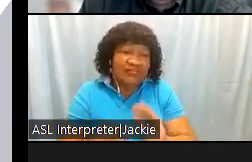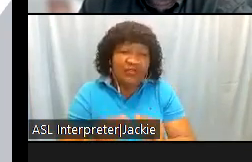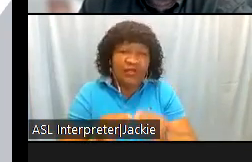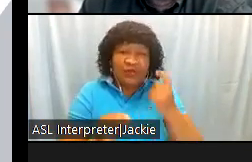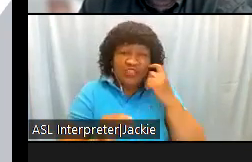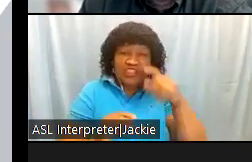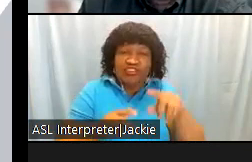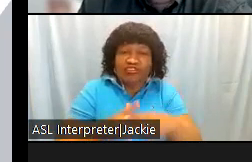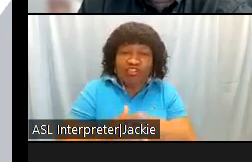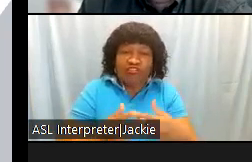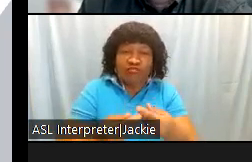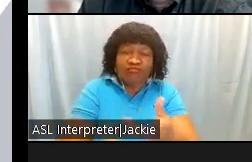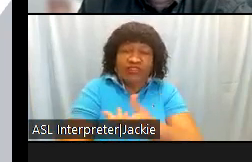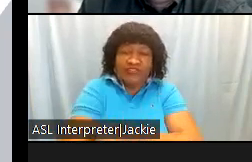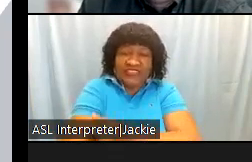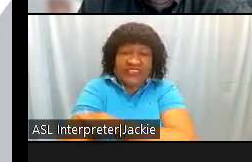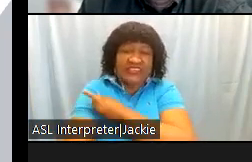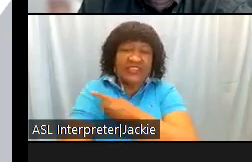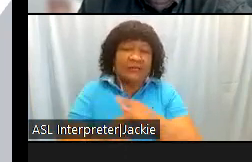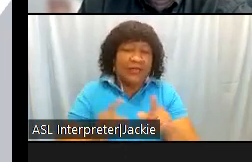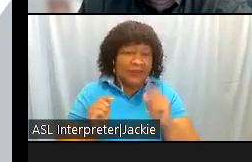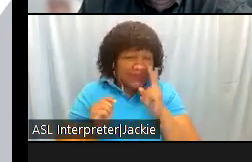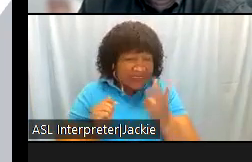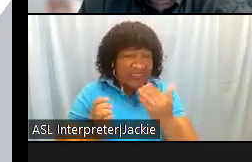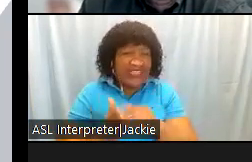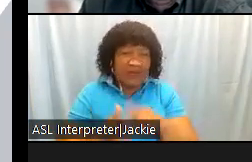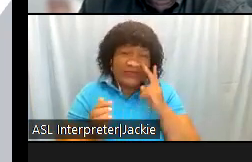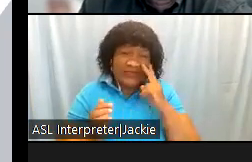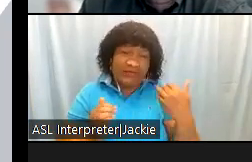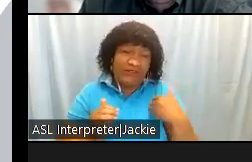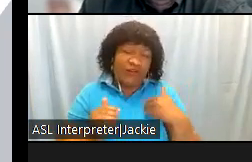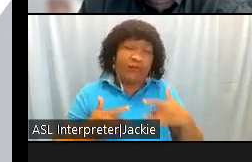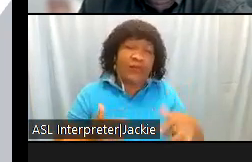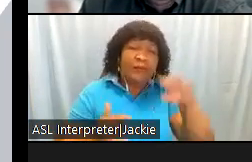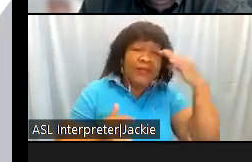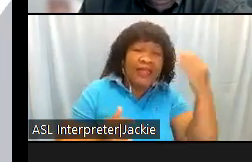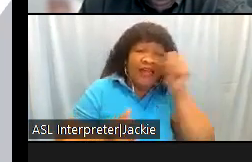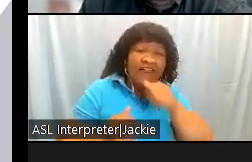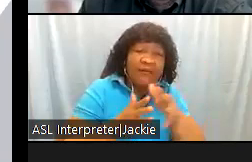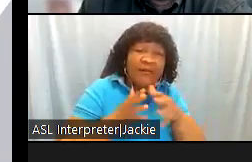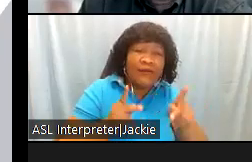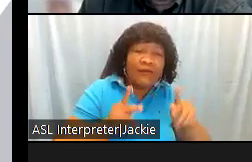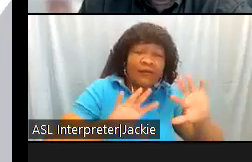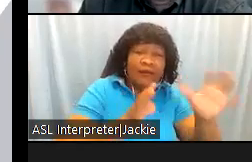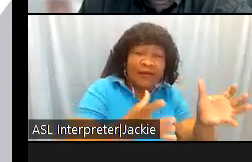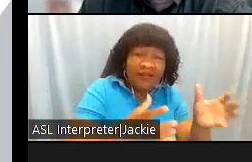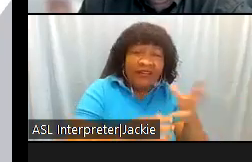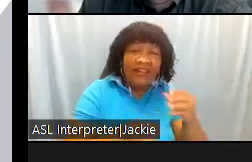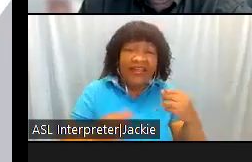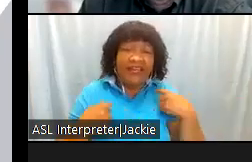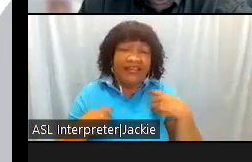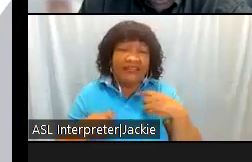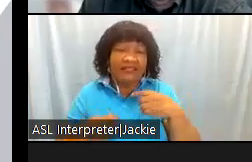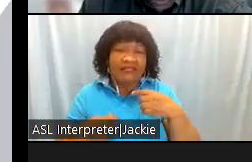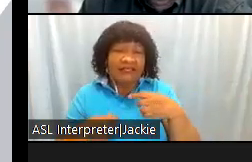to vaccinate, but we are seeing just the same that we had seen before. Among the Black African-American population, among the Native Hawaiian Pacific